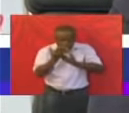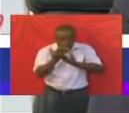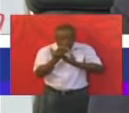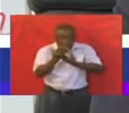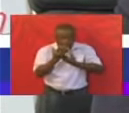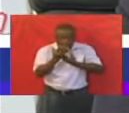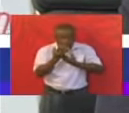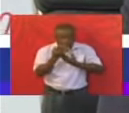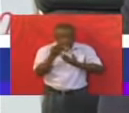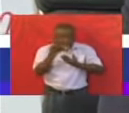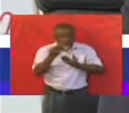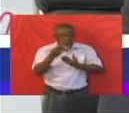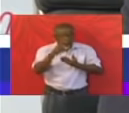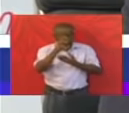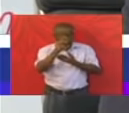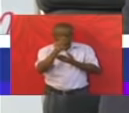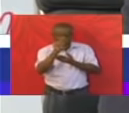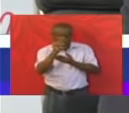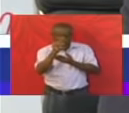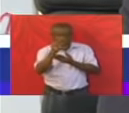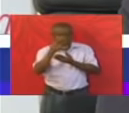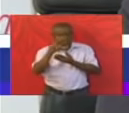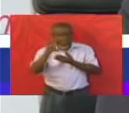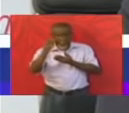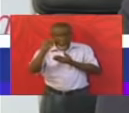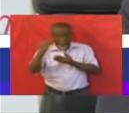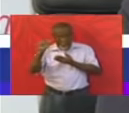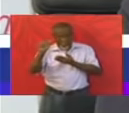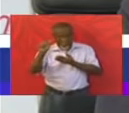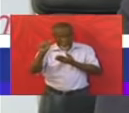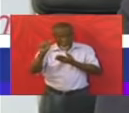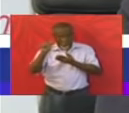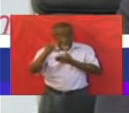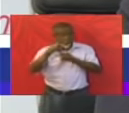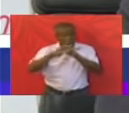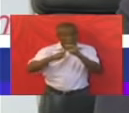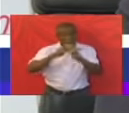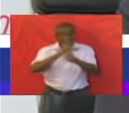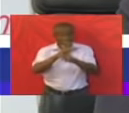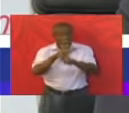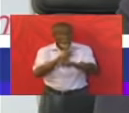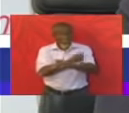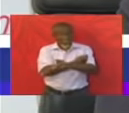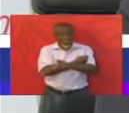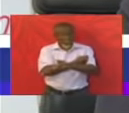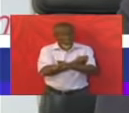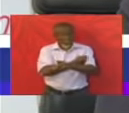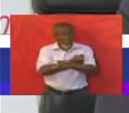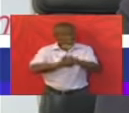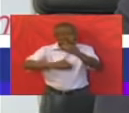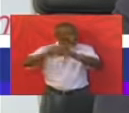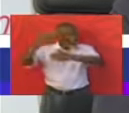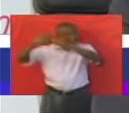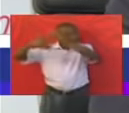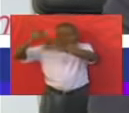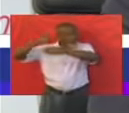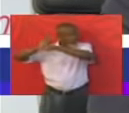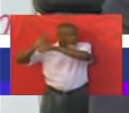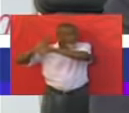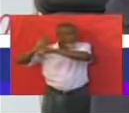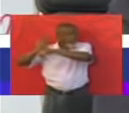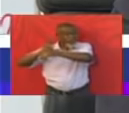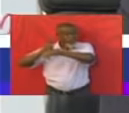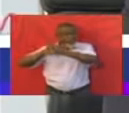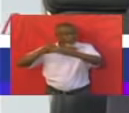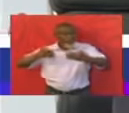the mRNA type vaccines. So the technology has existed for quite a long time before they were employed in